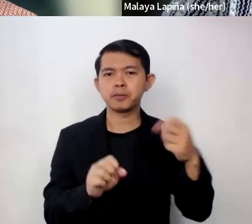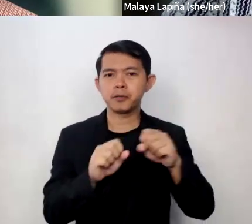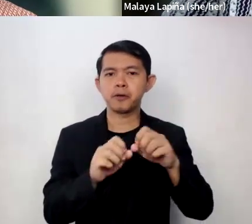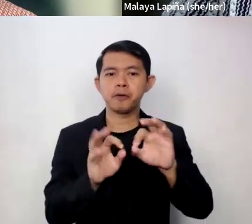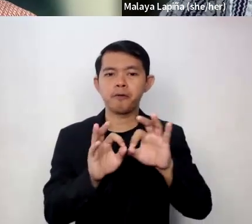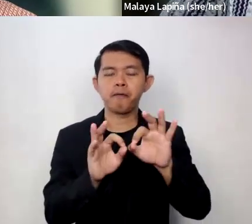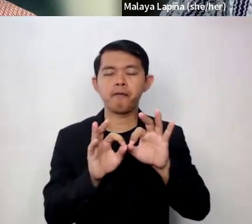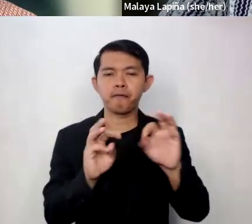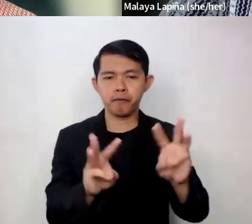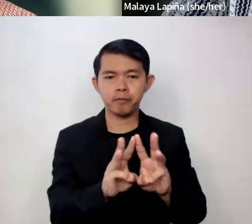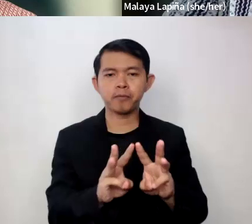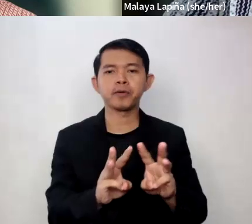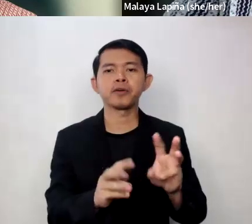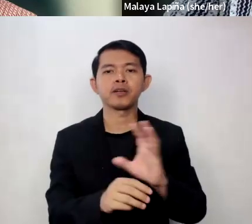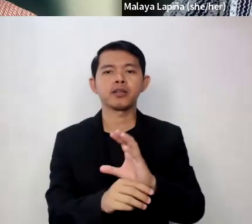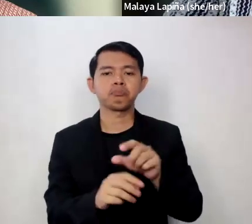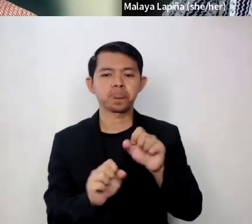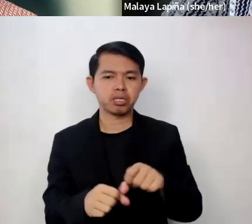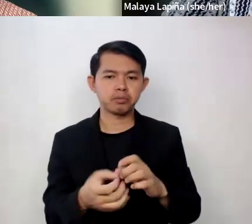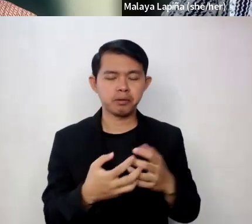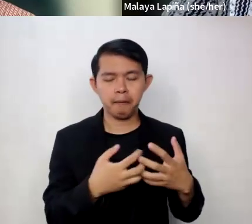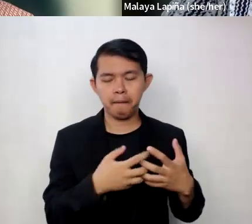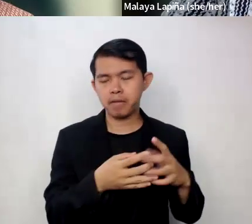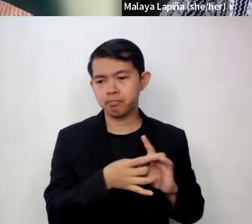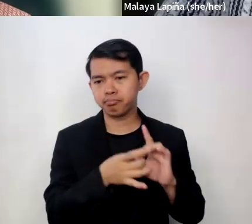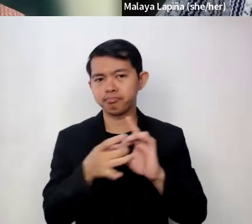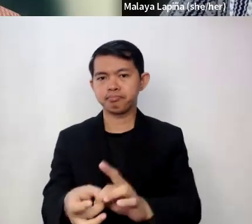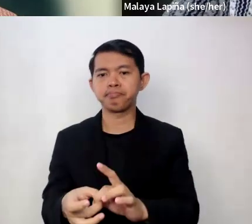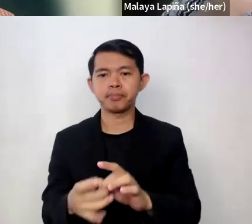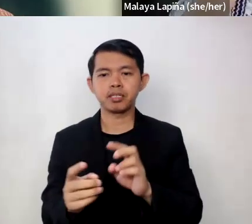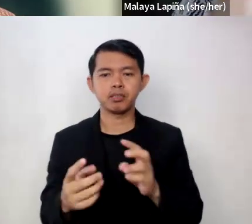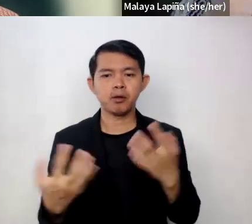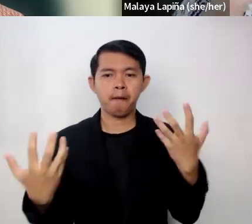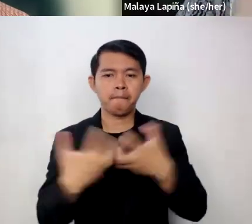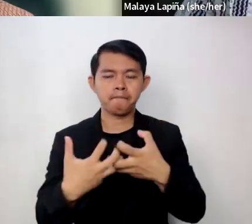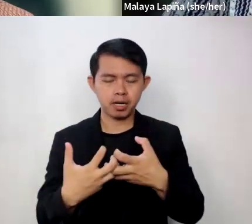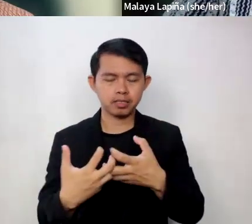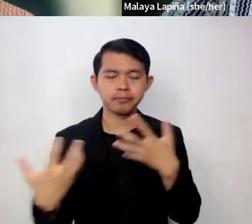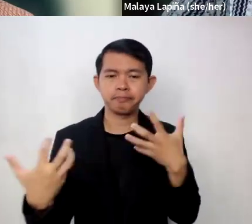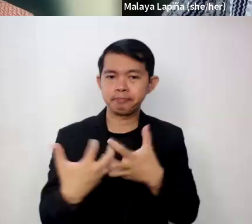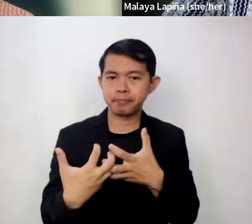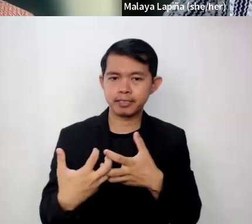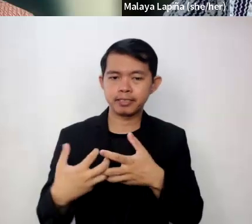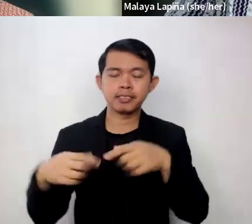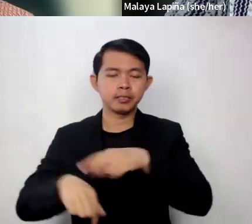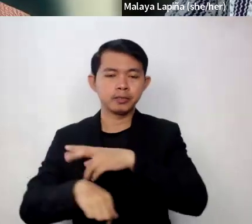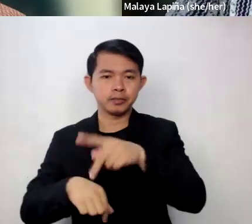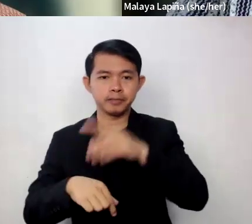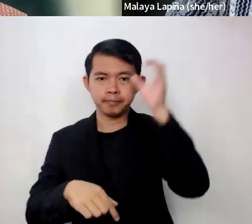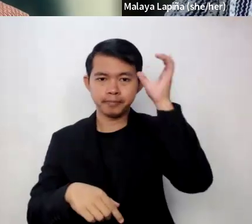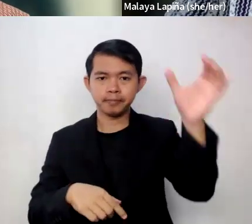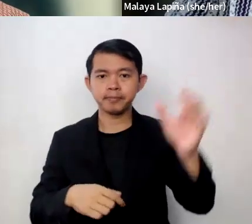framework applicable or appropriate to the Philippine context. So we need to